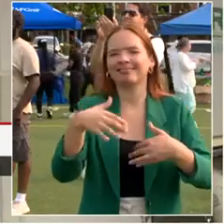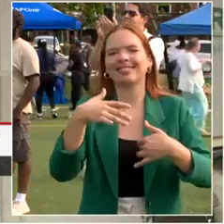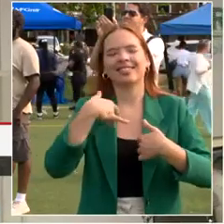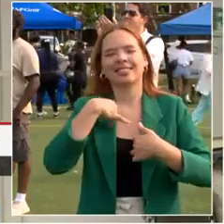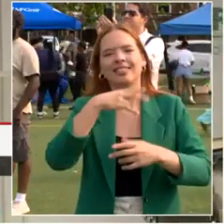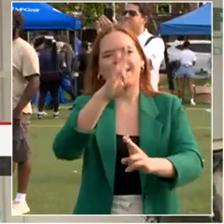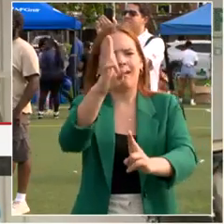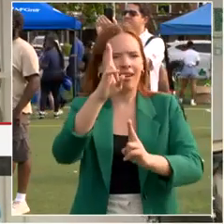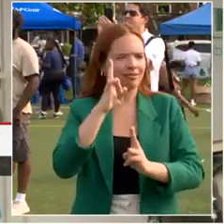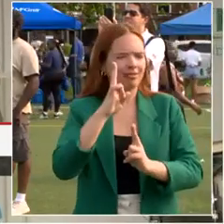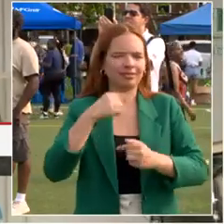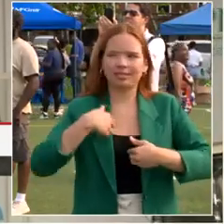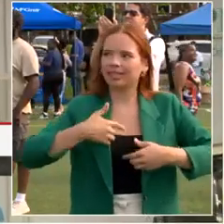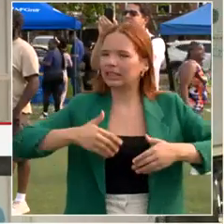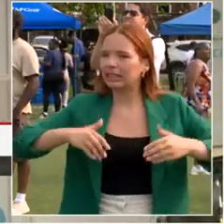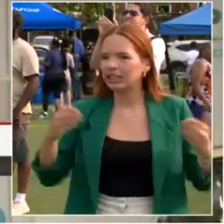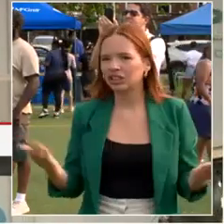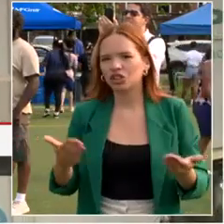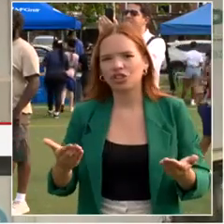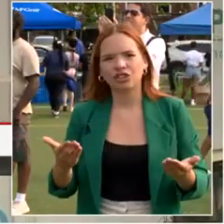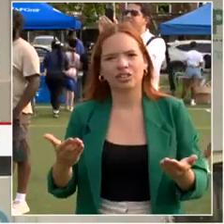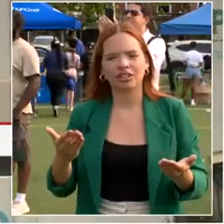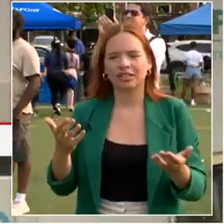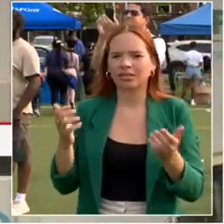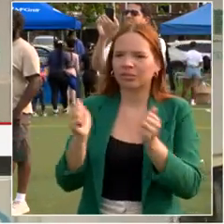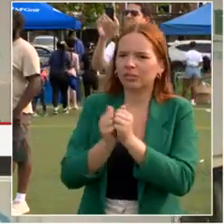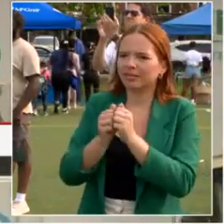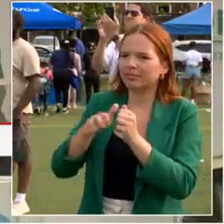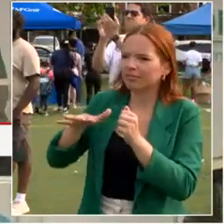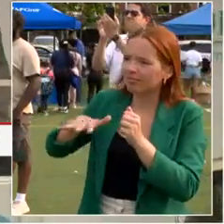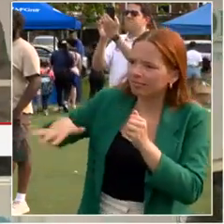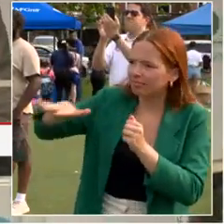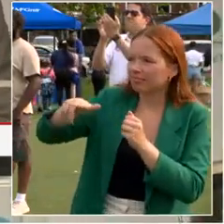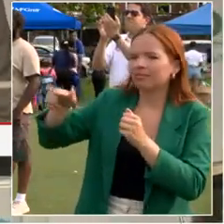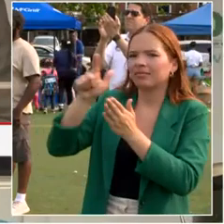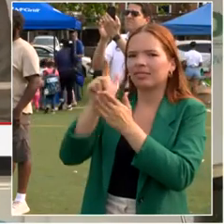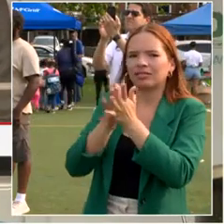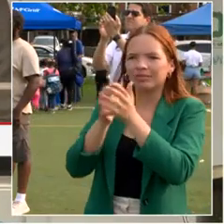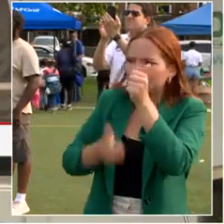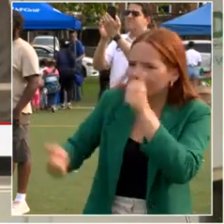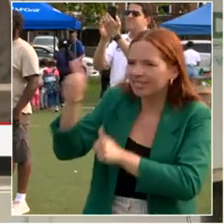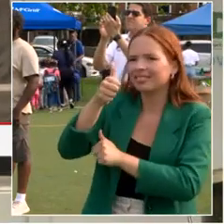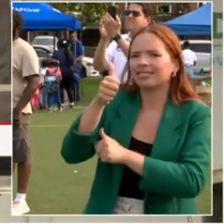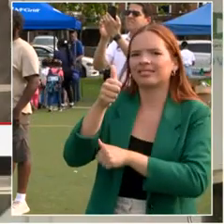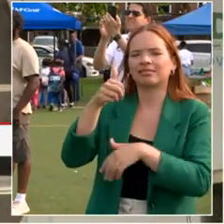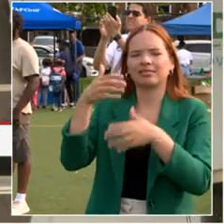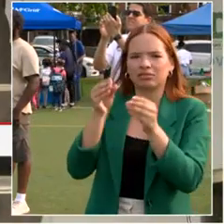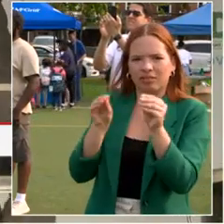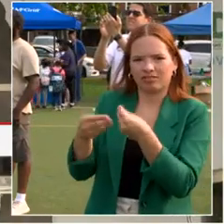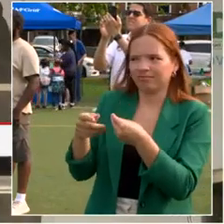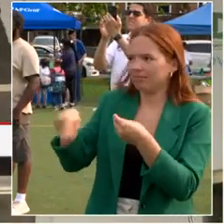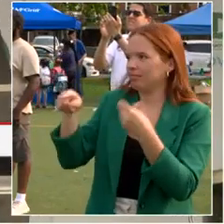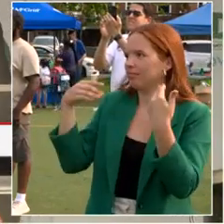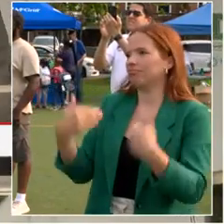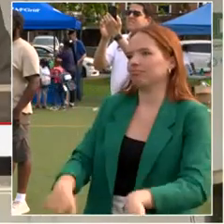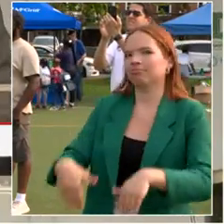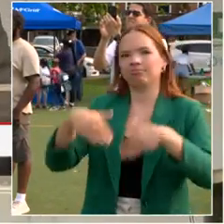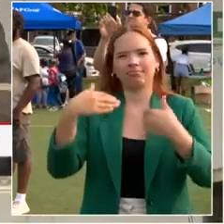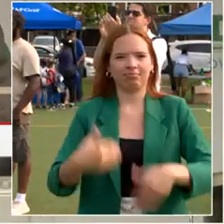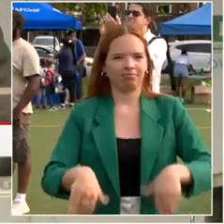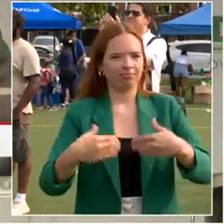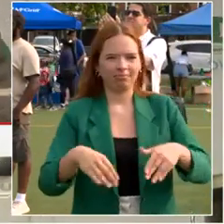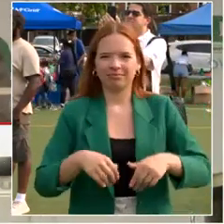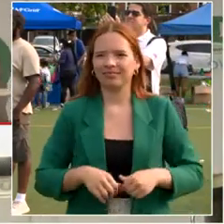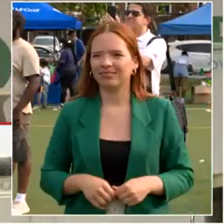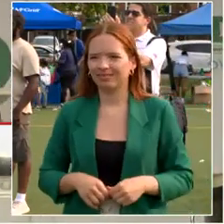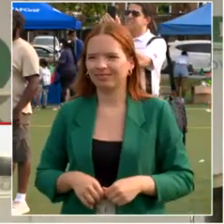General's office. Attorney General Brian Schwab sends his regards. I'm the Chief Deputy Attorney General, Seth Rosenthal, here in his stead.